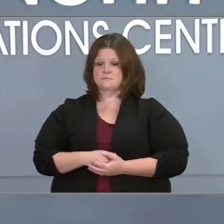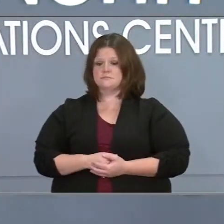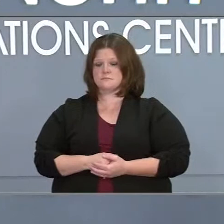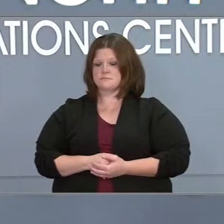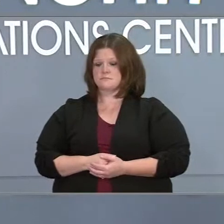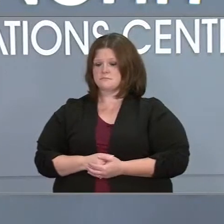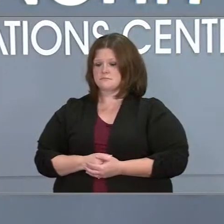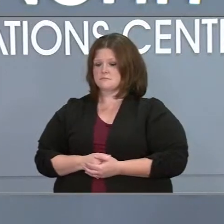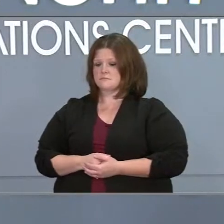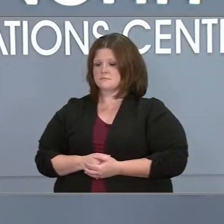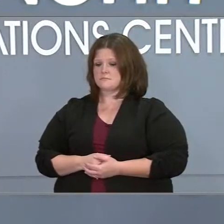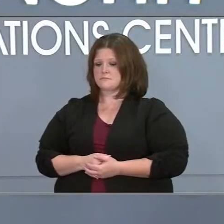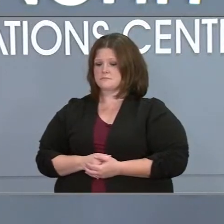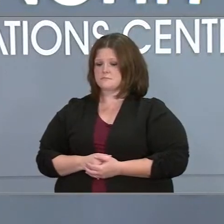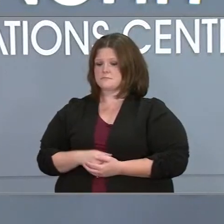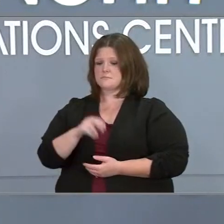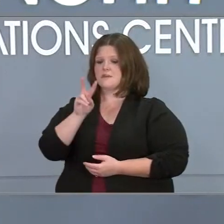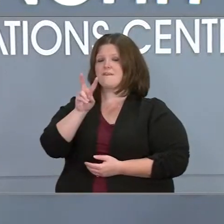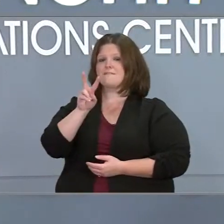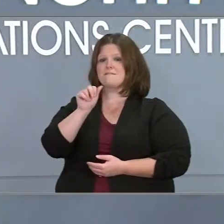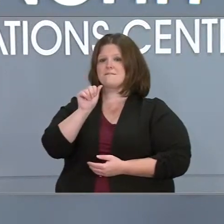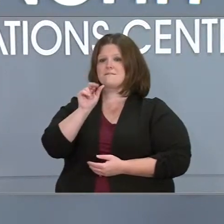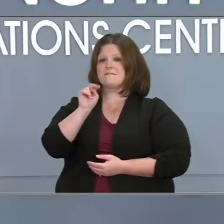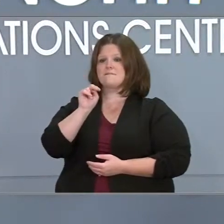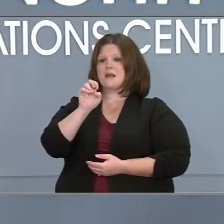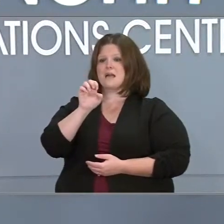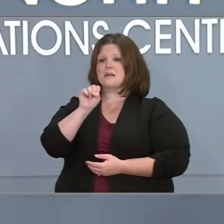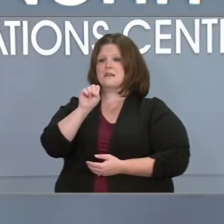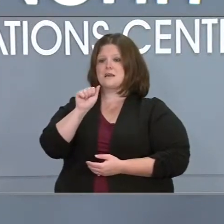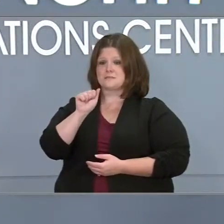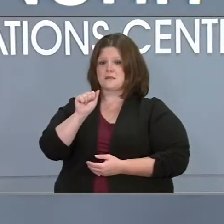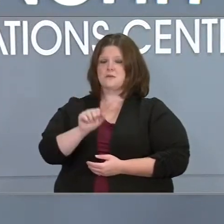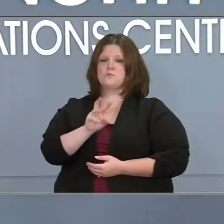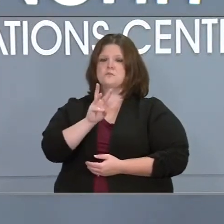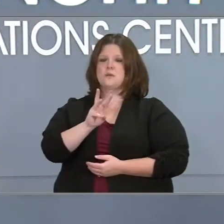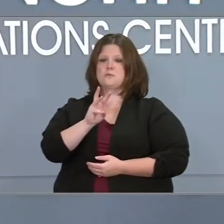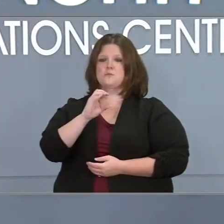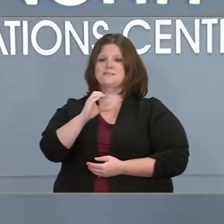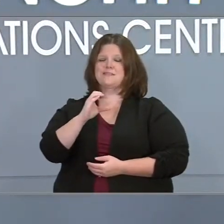Our first question is from Vanessa Rufus with WCNC.